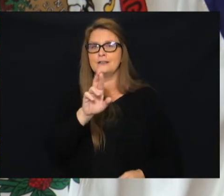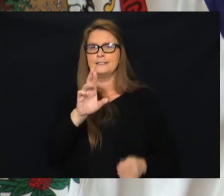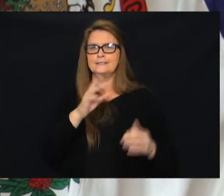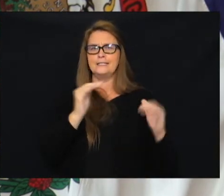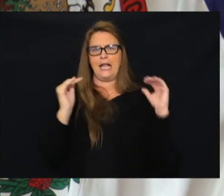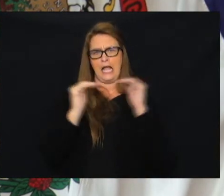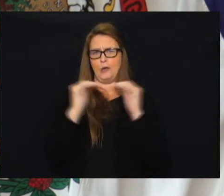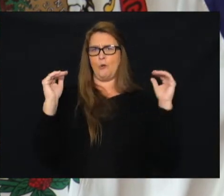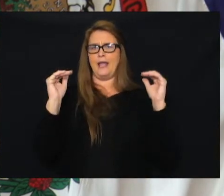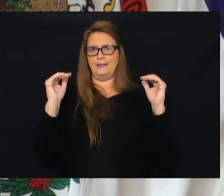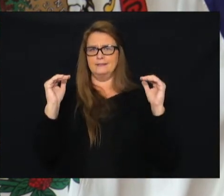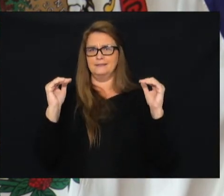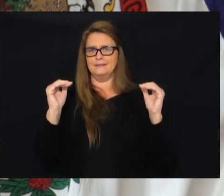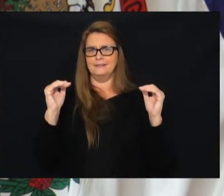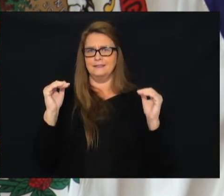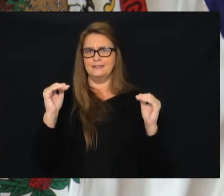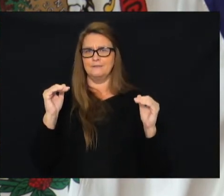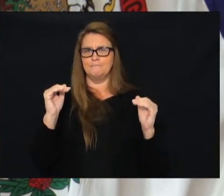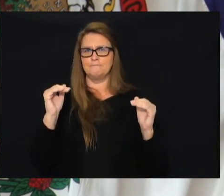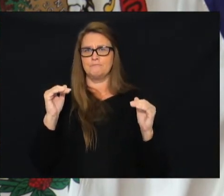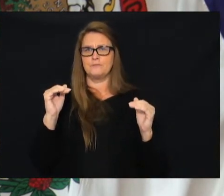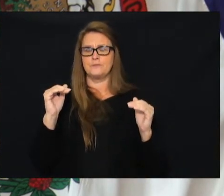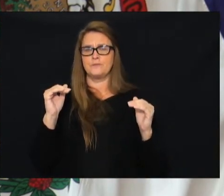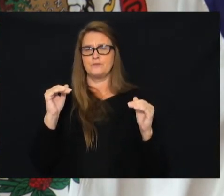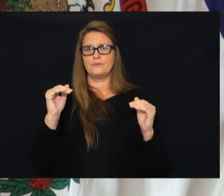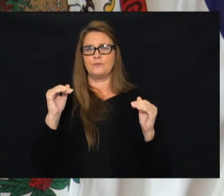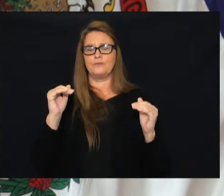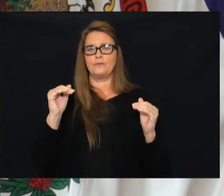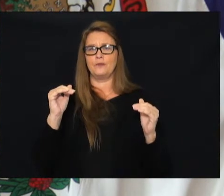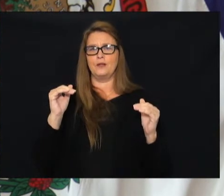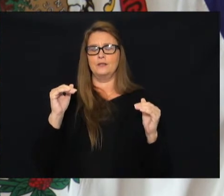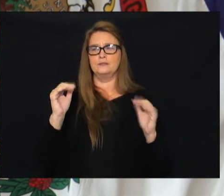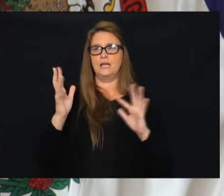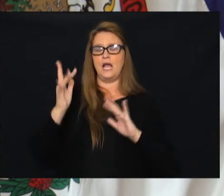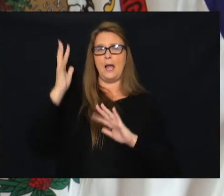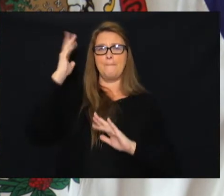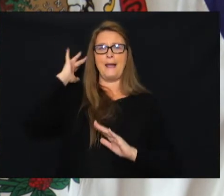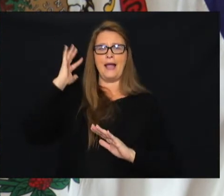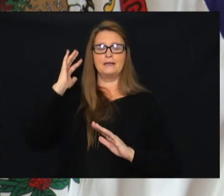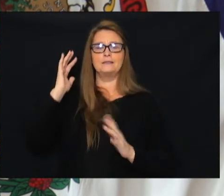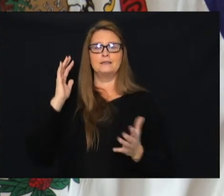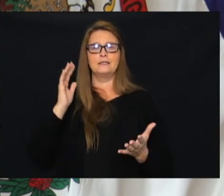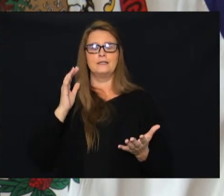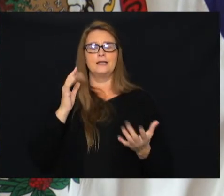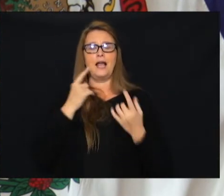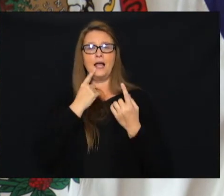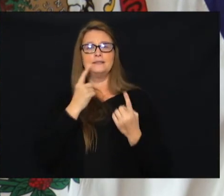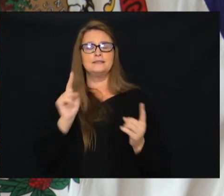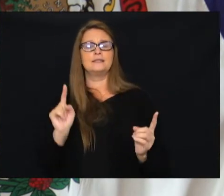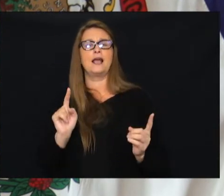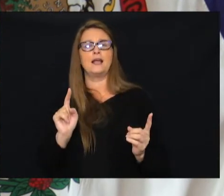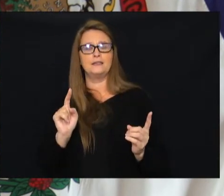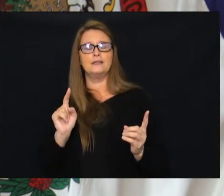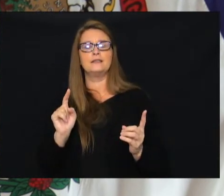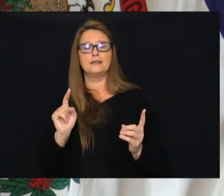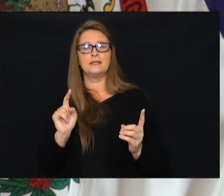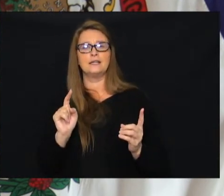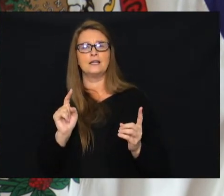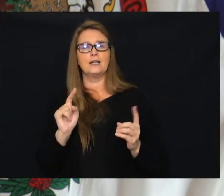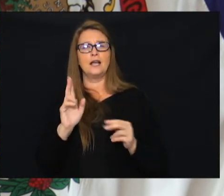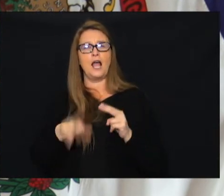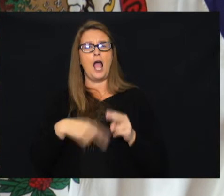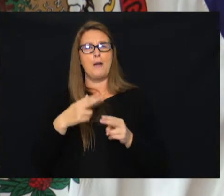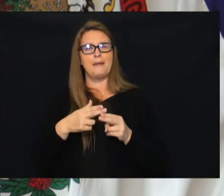You know, I guess what a Surgeon General had said, previous Surgeon General had said, and in regard